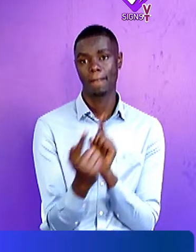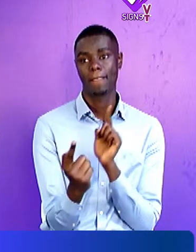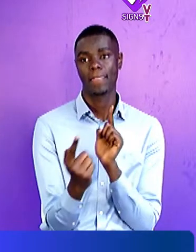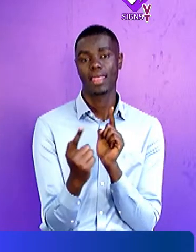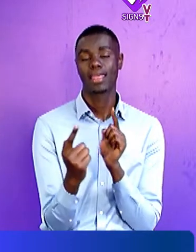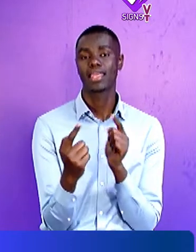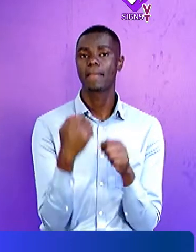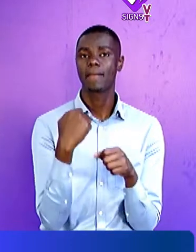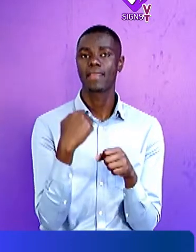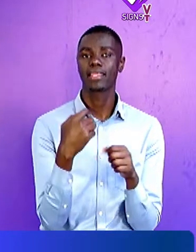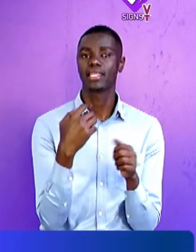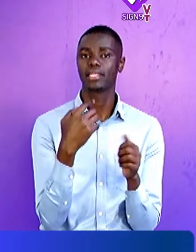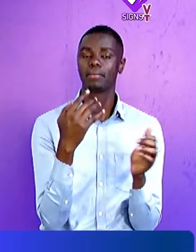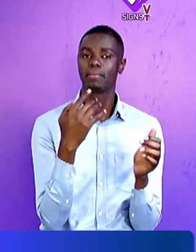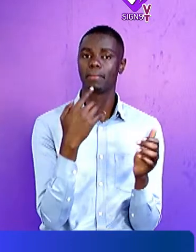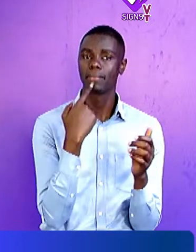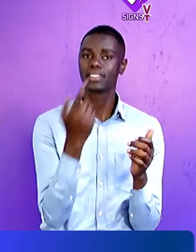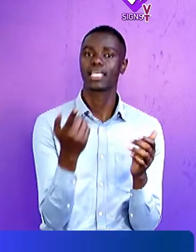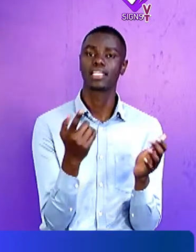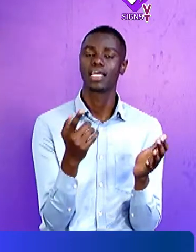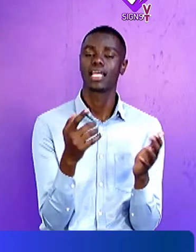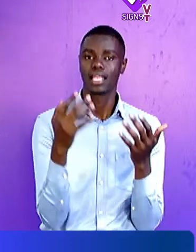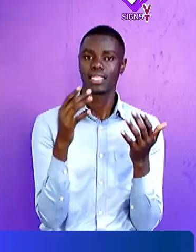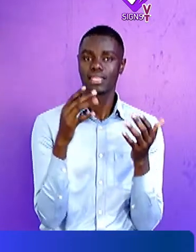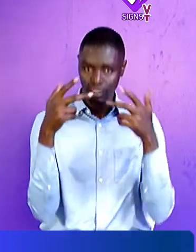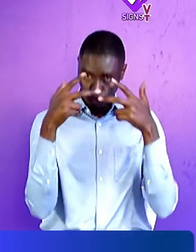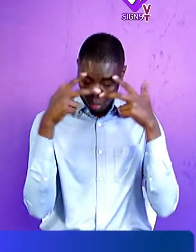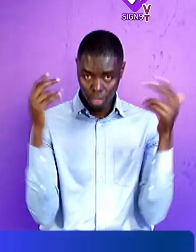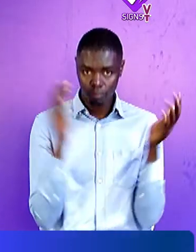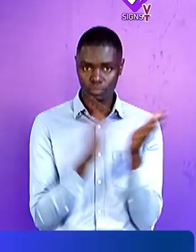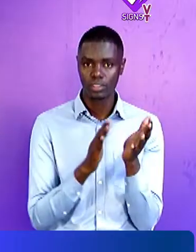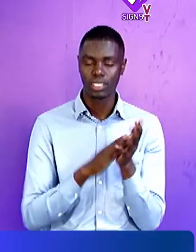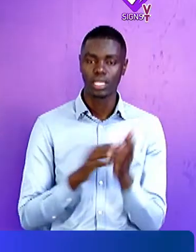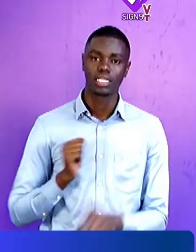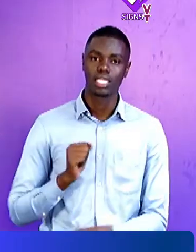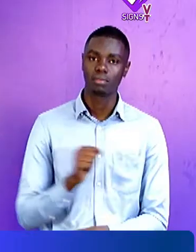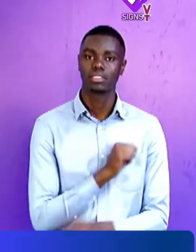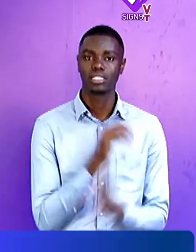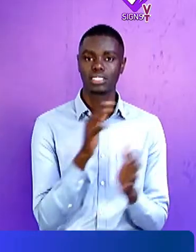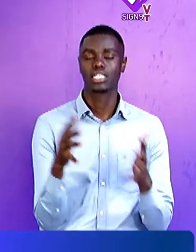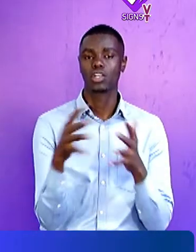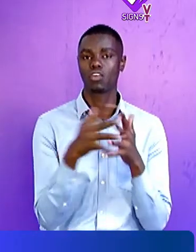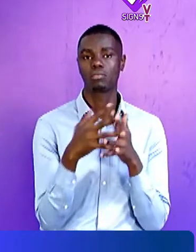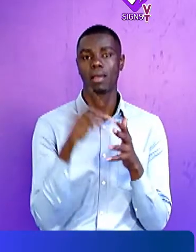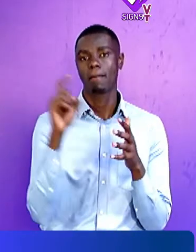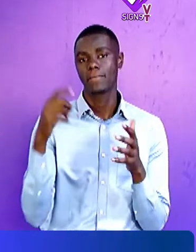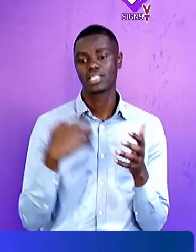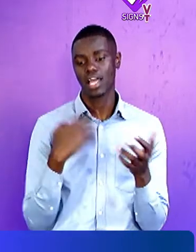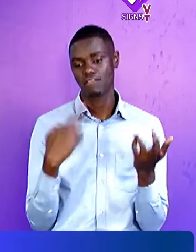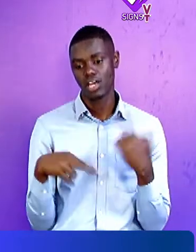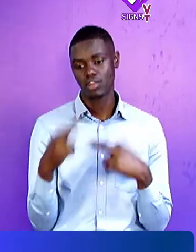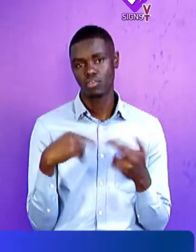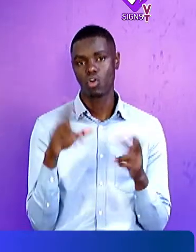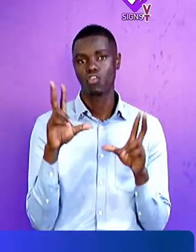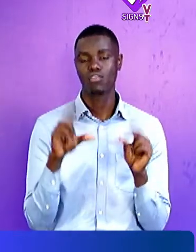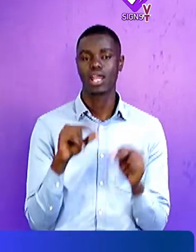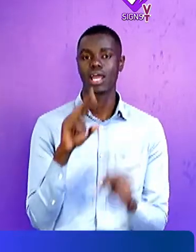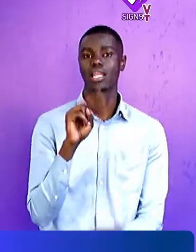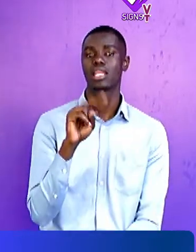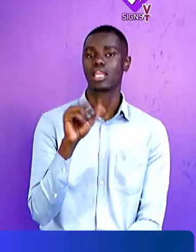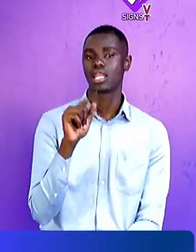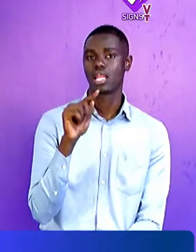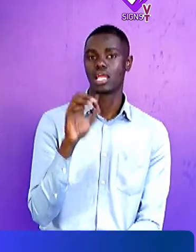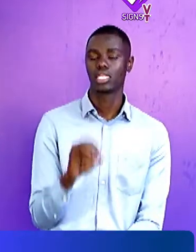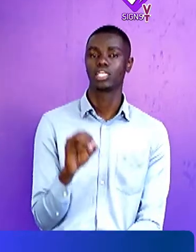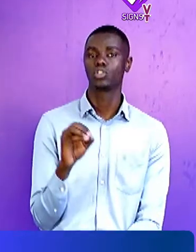terrorism remarks when a senator from the United States that there has to be a review of the non-NATO